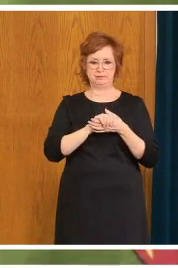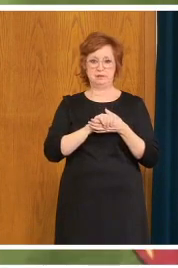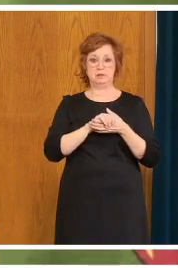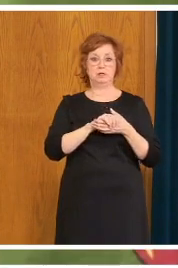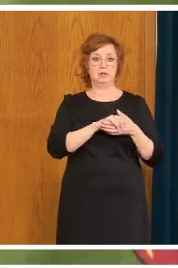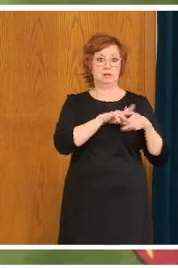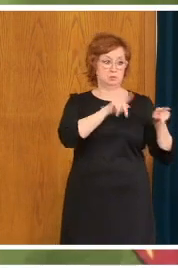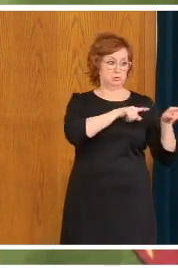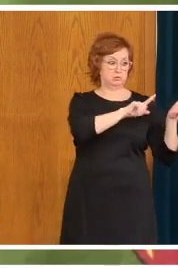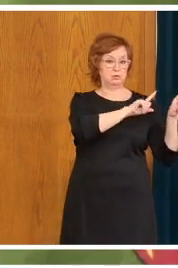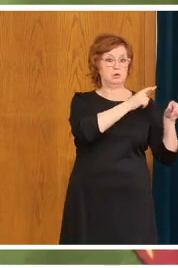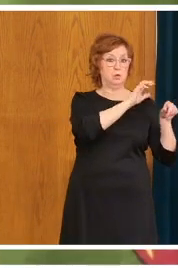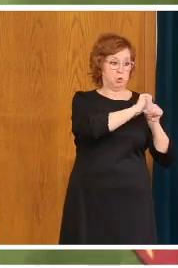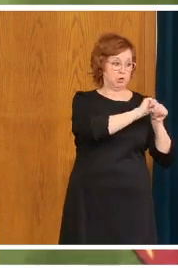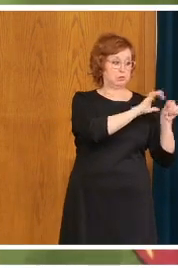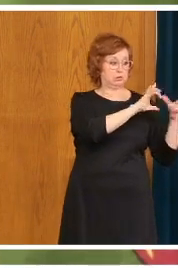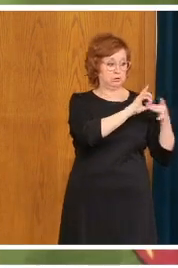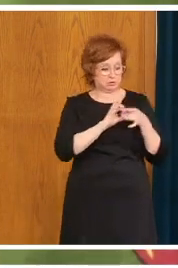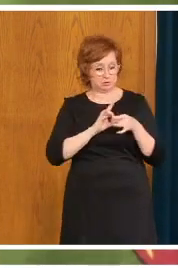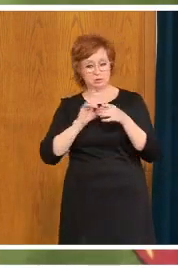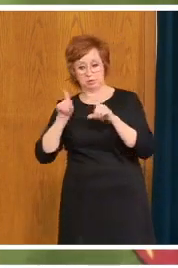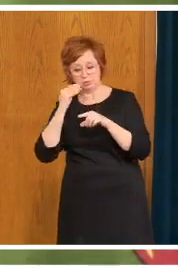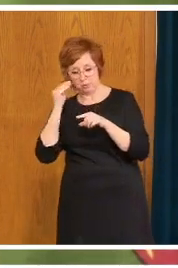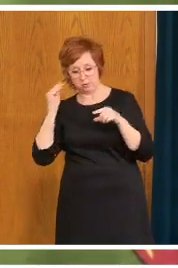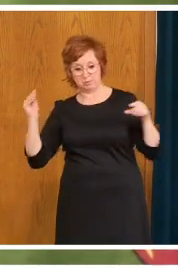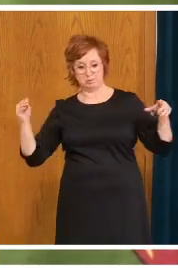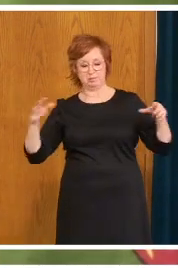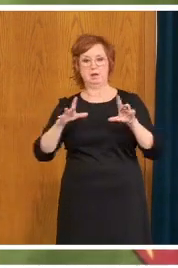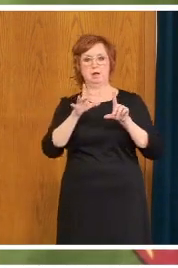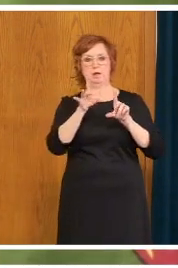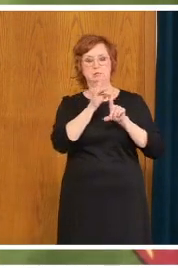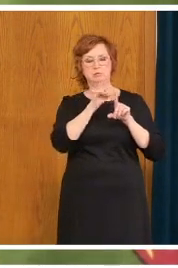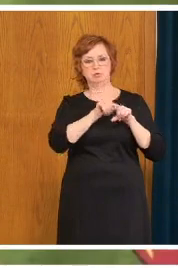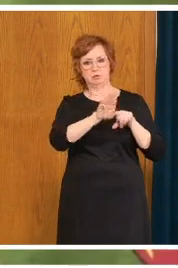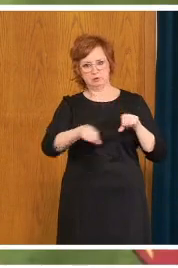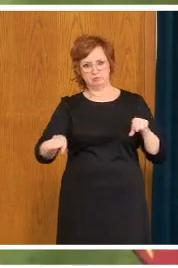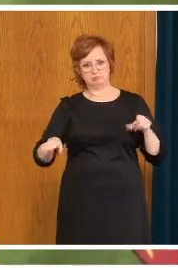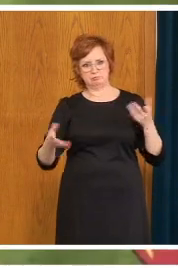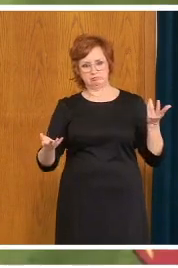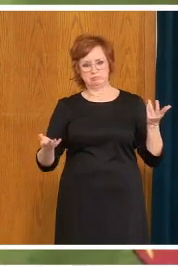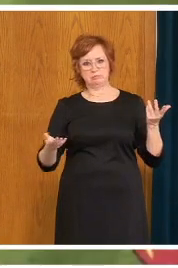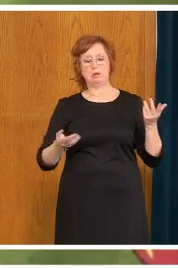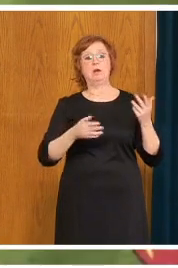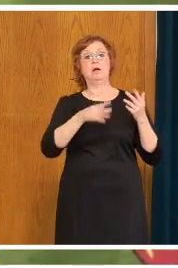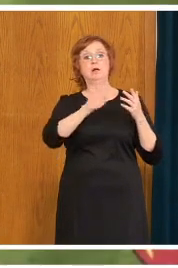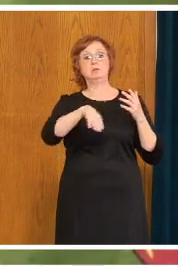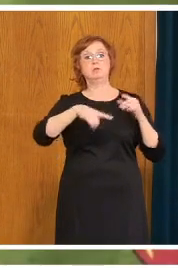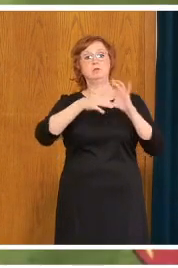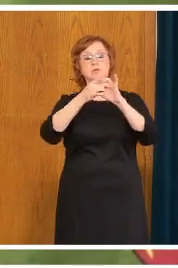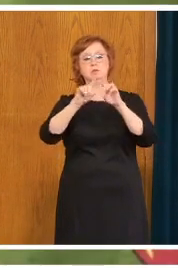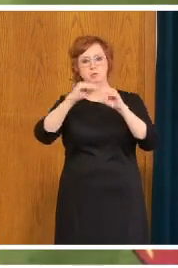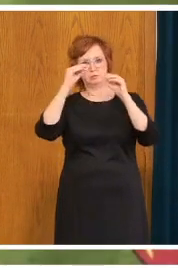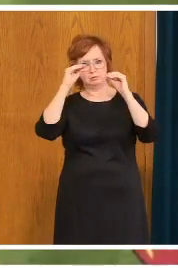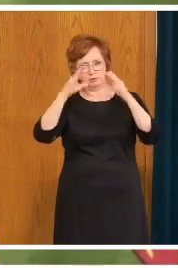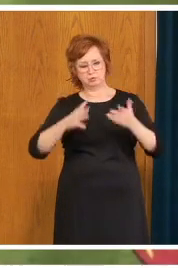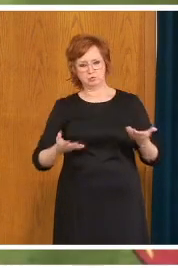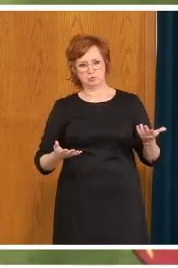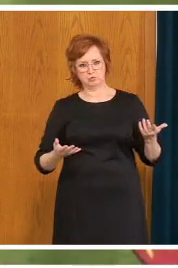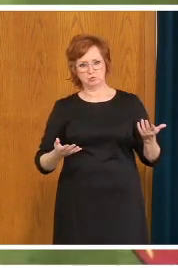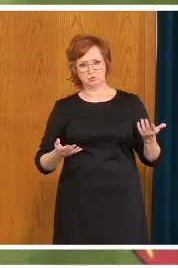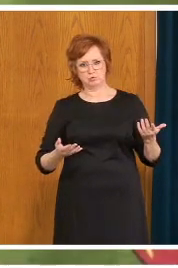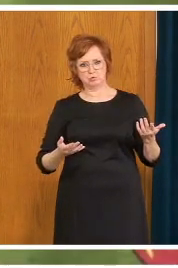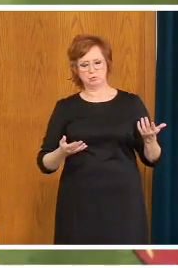numbers, on on teachers' vaccinations? And I guess secondly, given the new